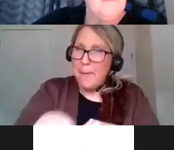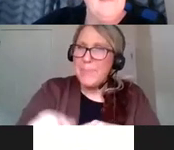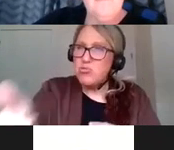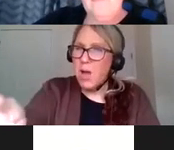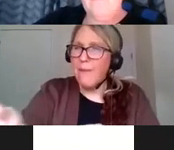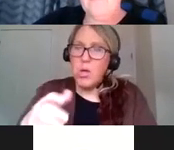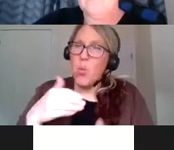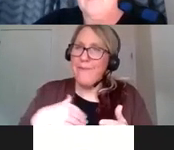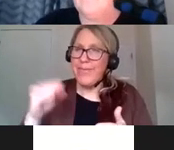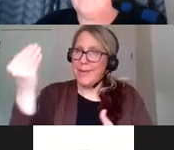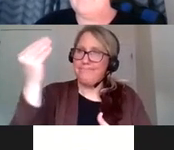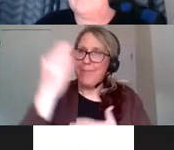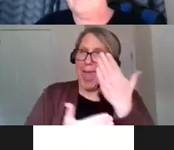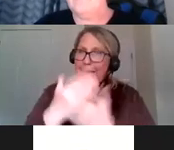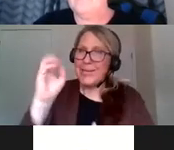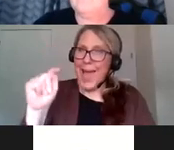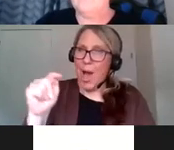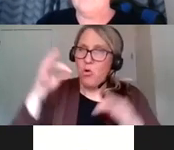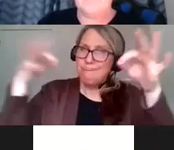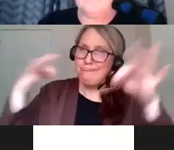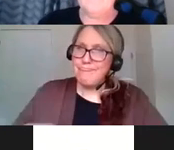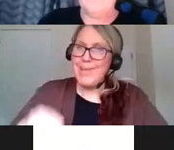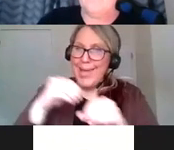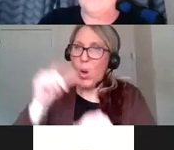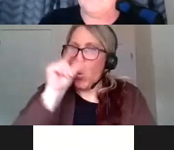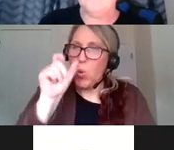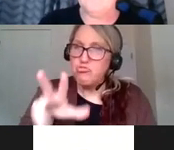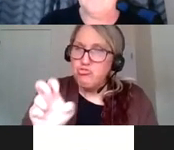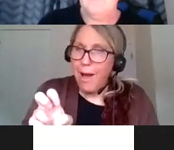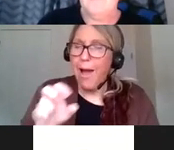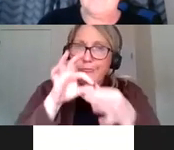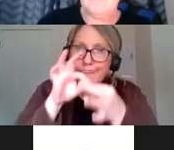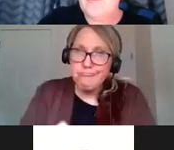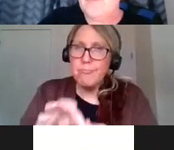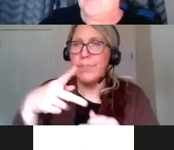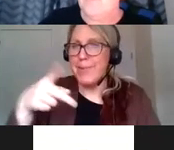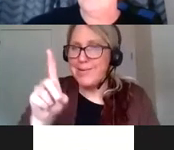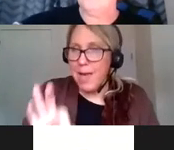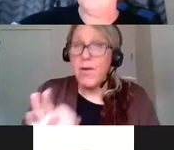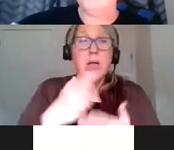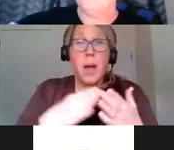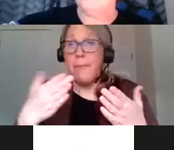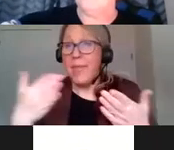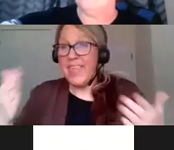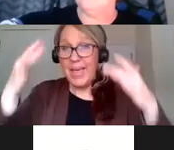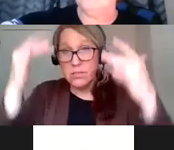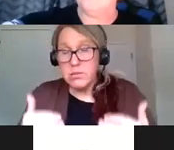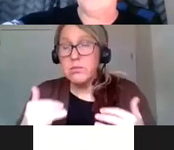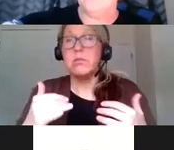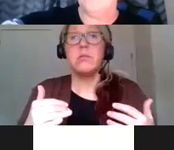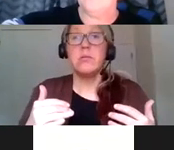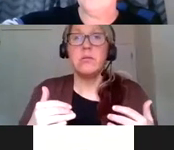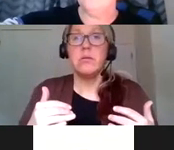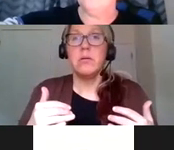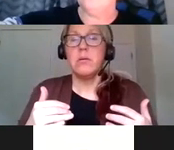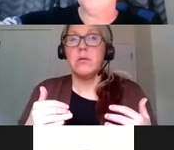have that handout now that's in Google Drive about PDFs. Some of the things on there, you know, are